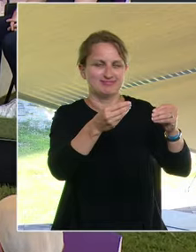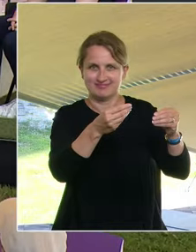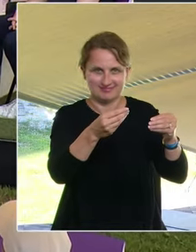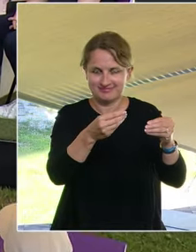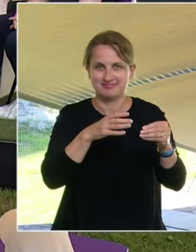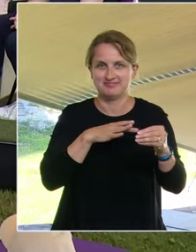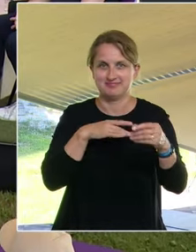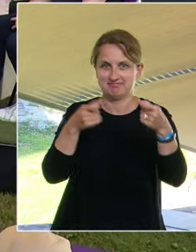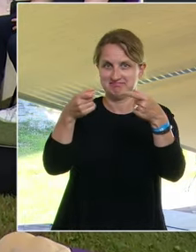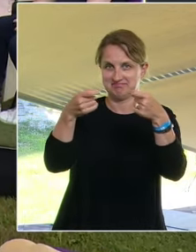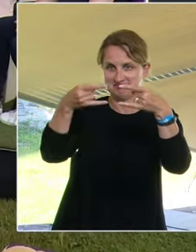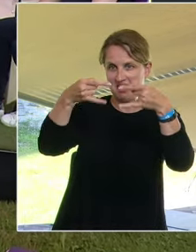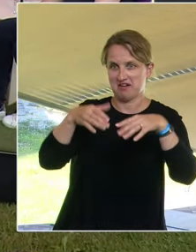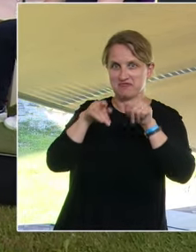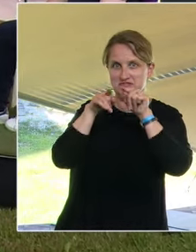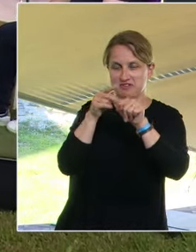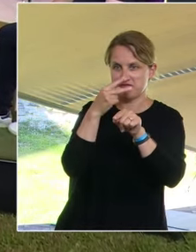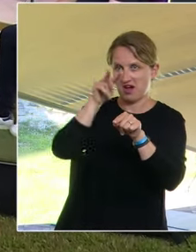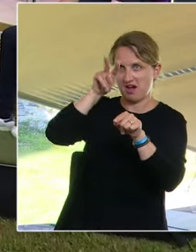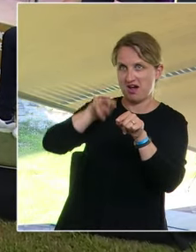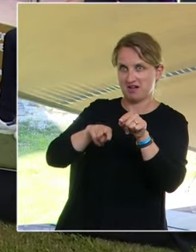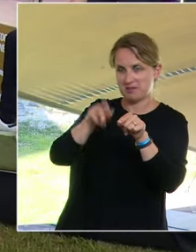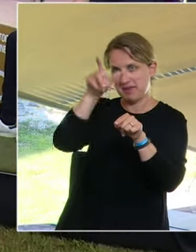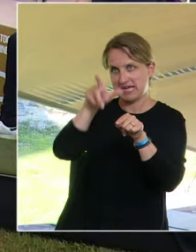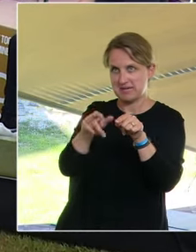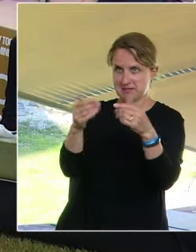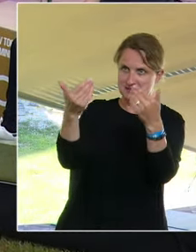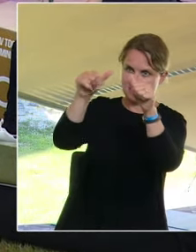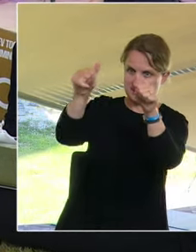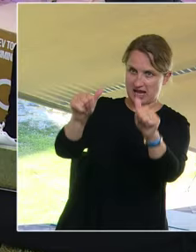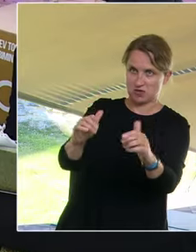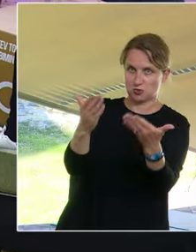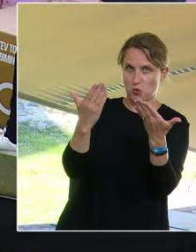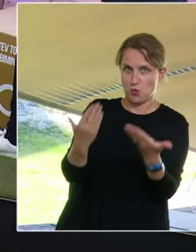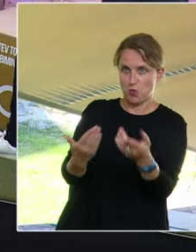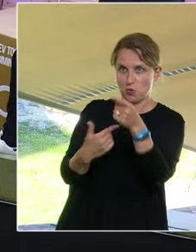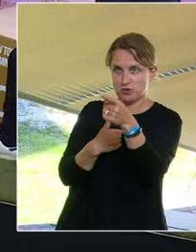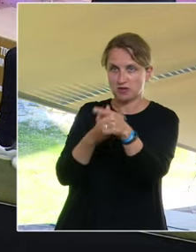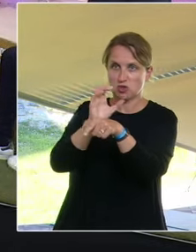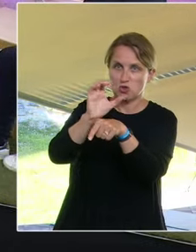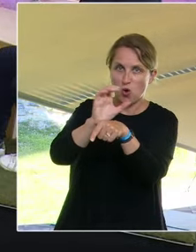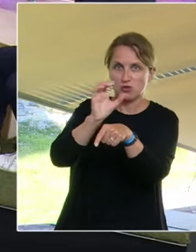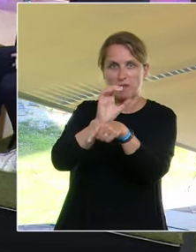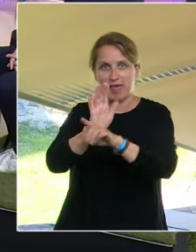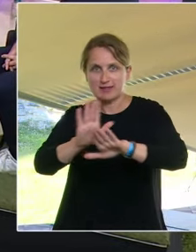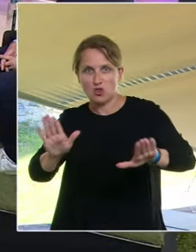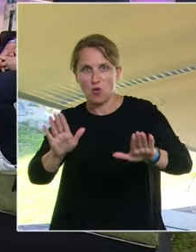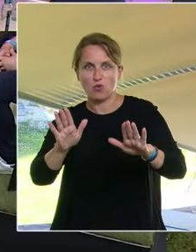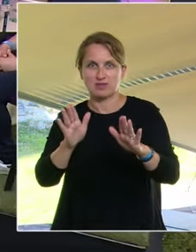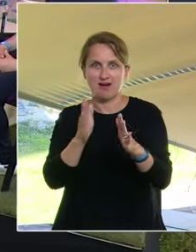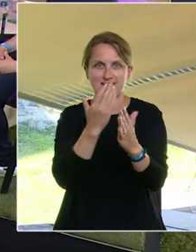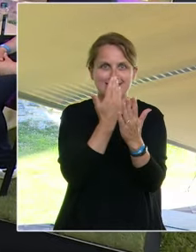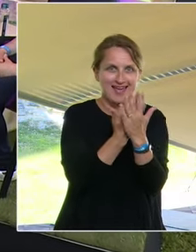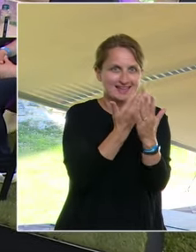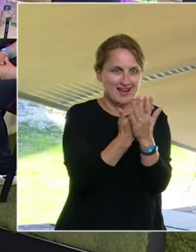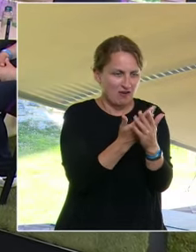human. And then you decide, do you want to produce it or not? And you don't need to do so many samples anymore. So when